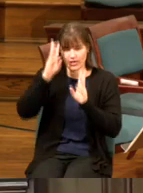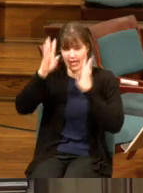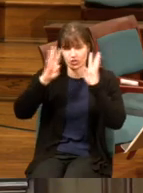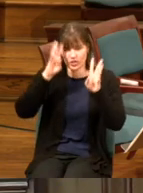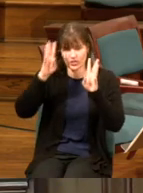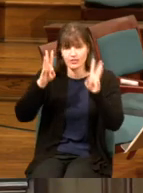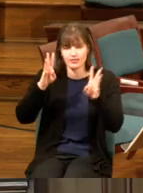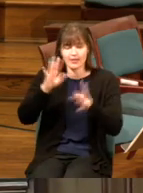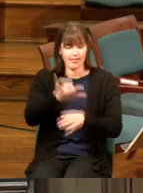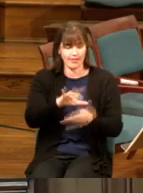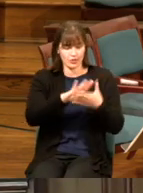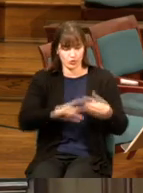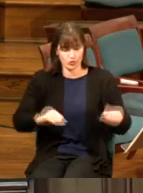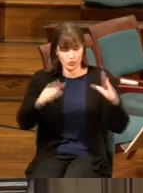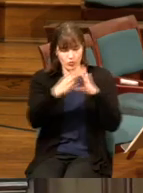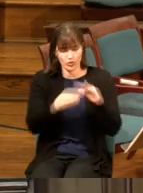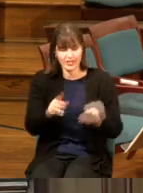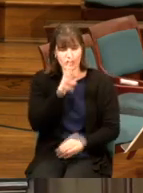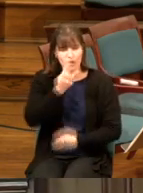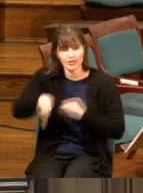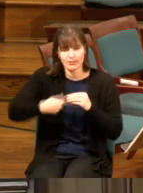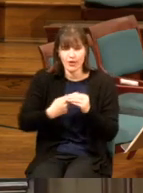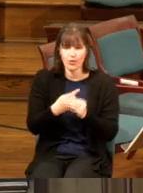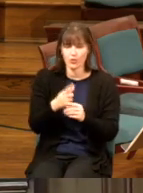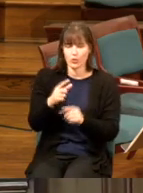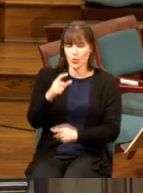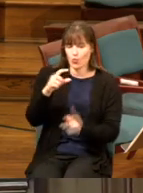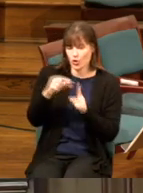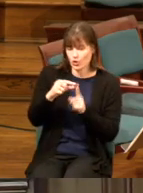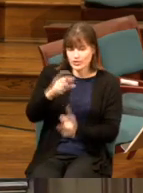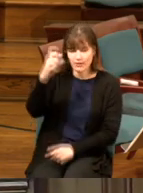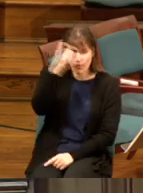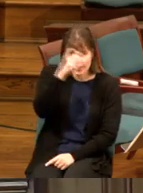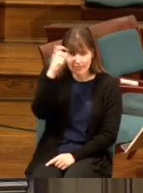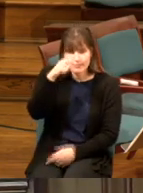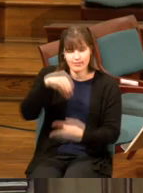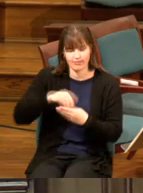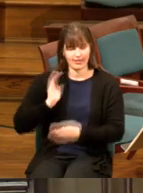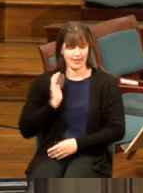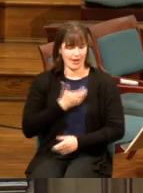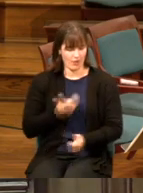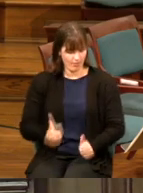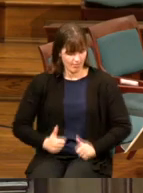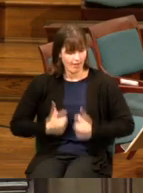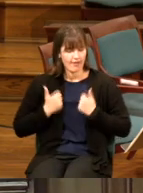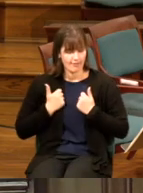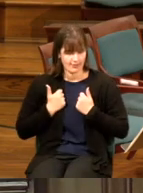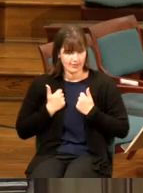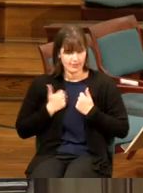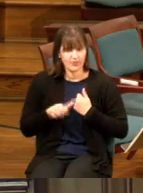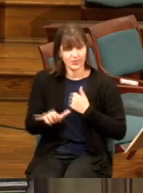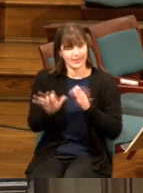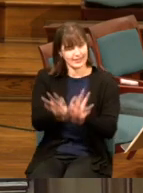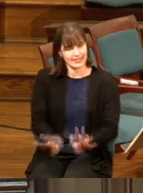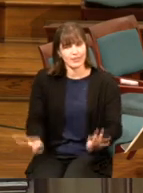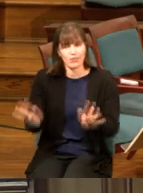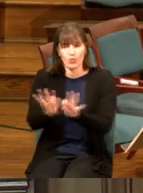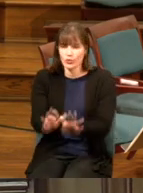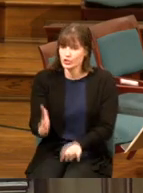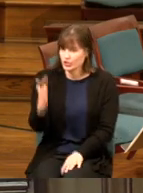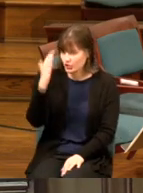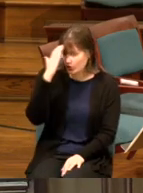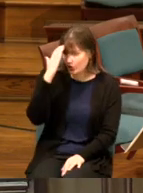Proverbs speaks words of wisdom into our lives. And it is important to note